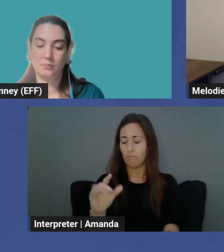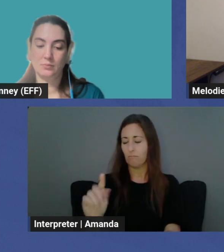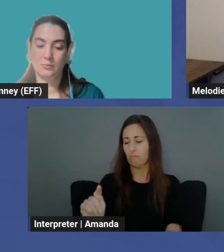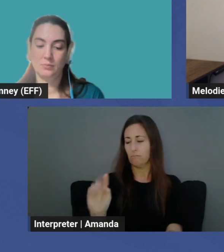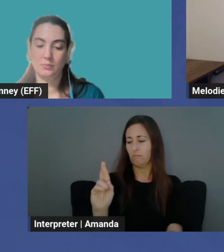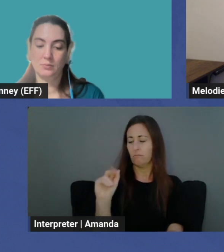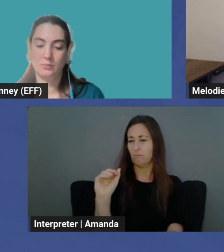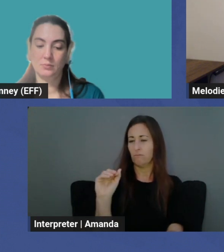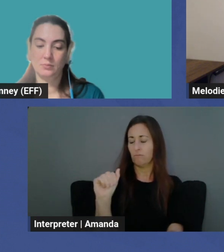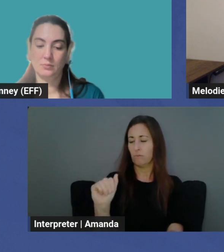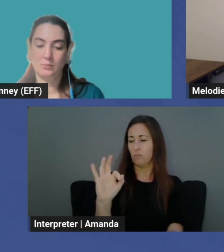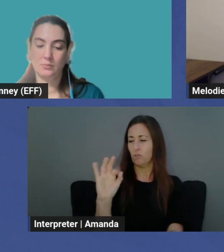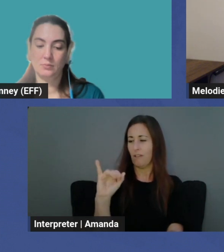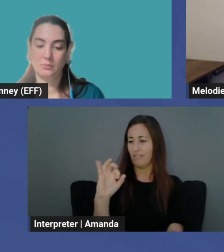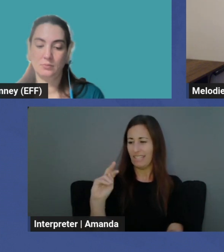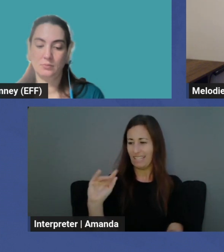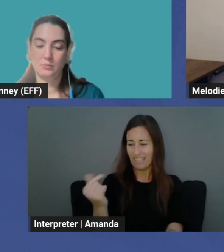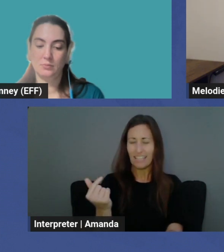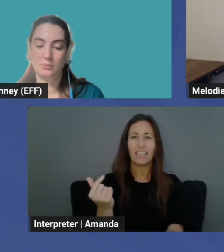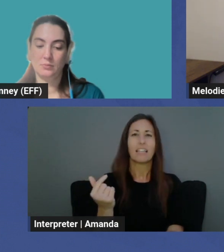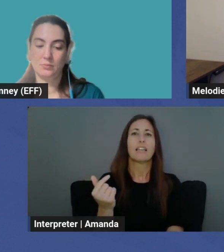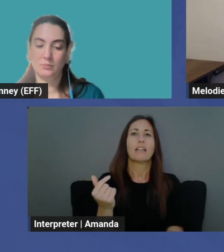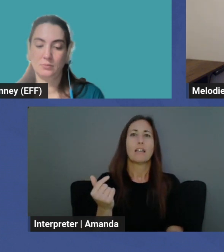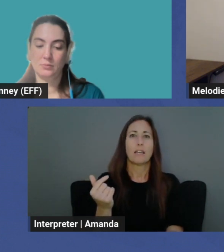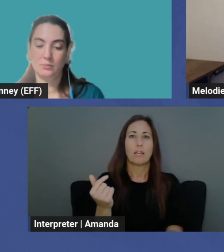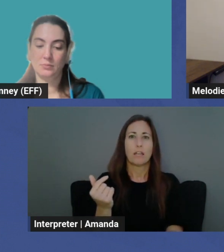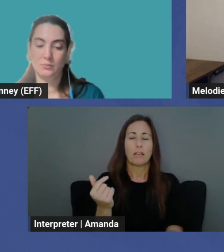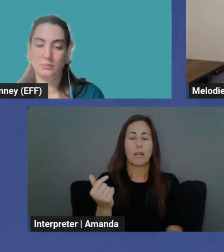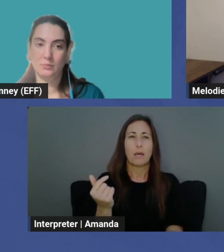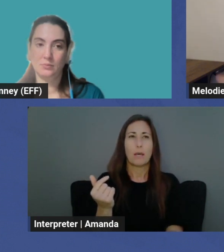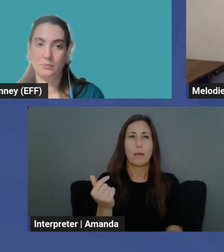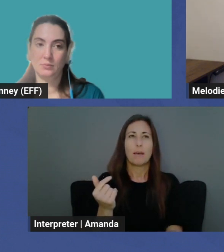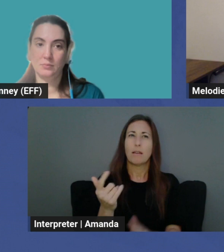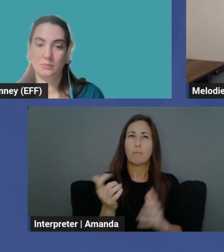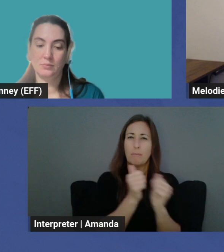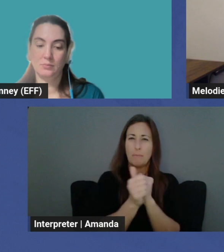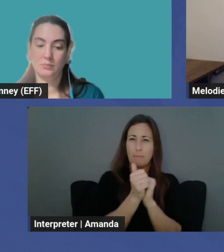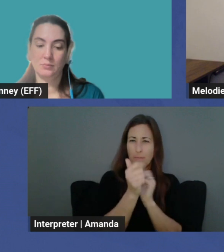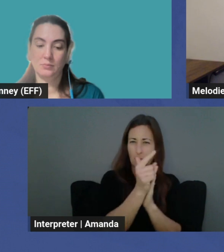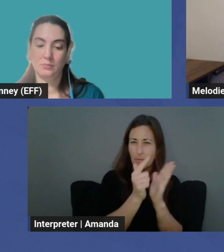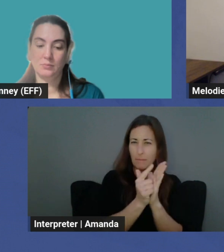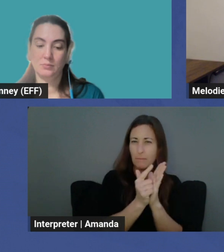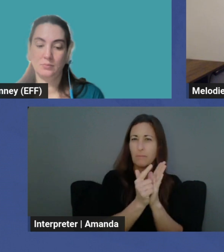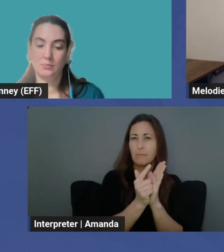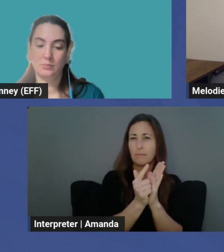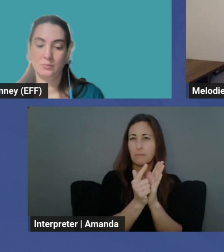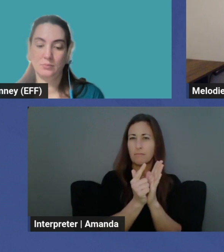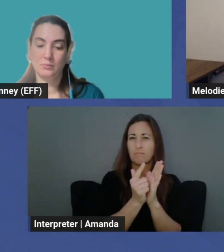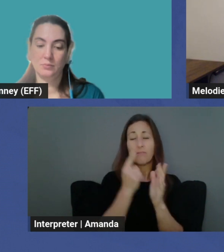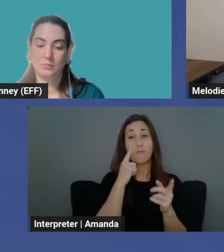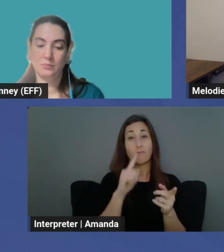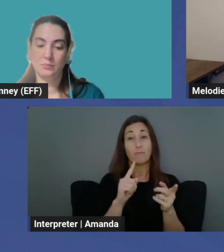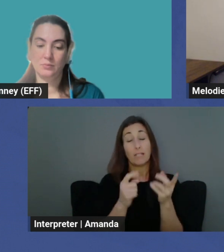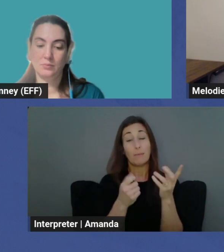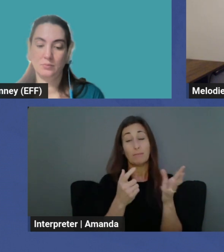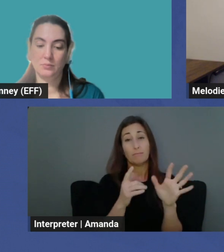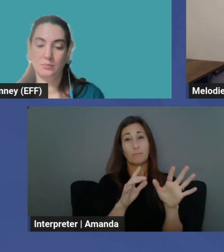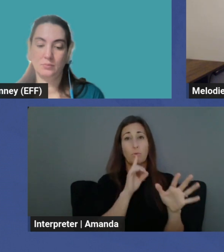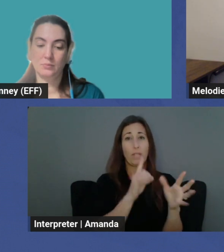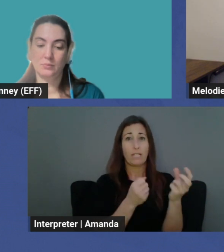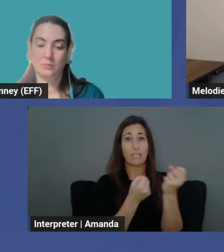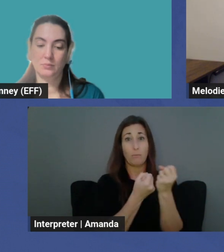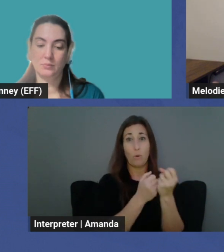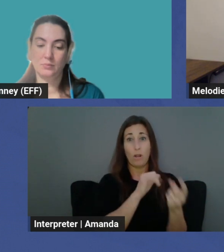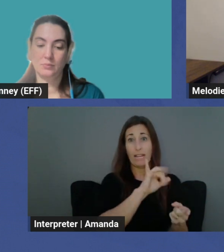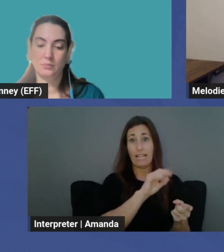fuel legislation that will, again, do things to India's point,